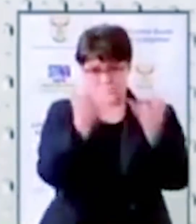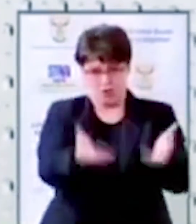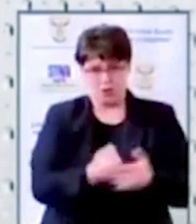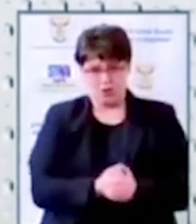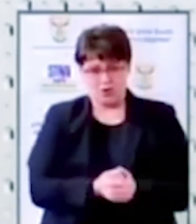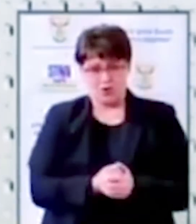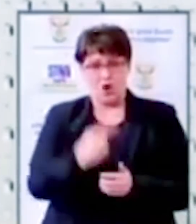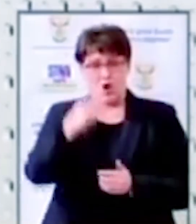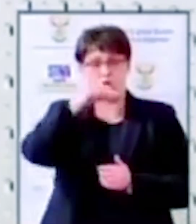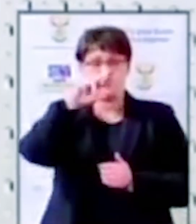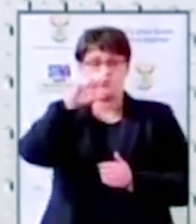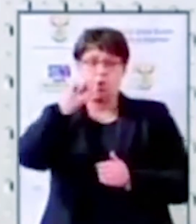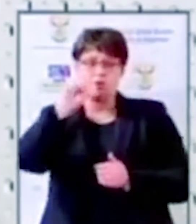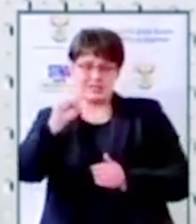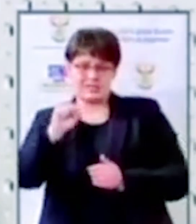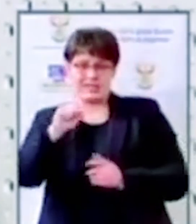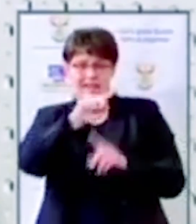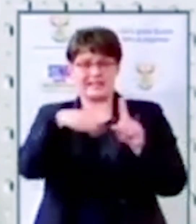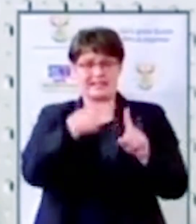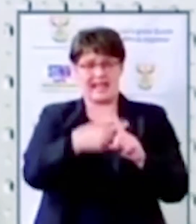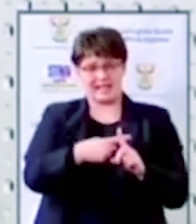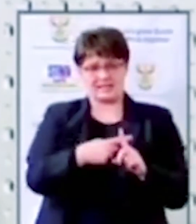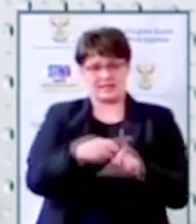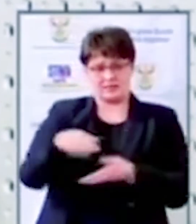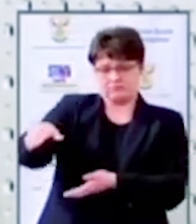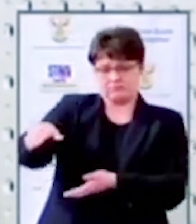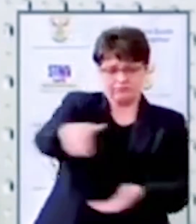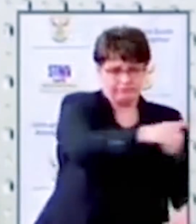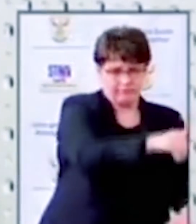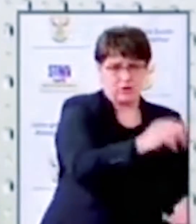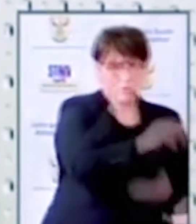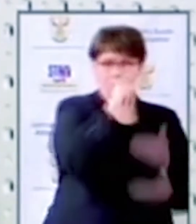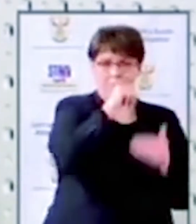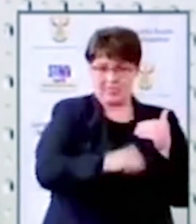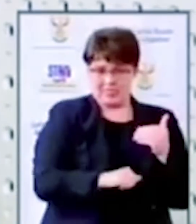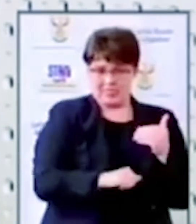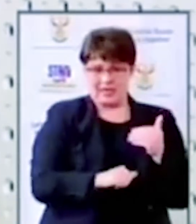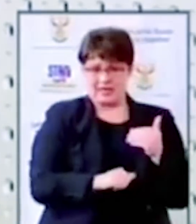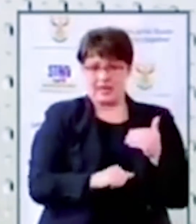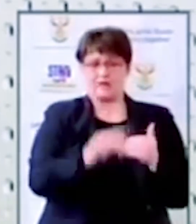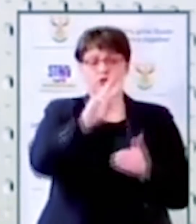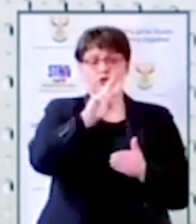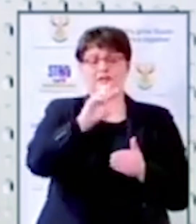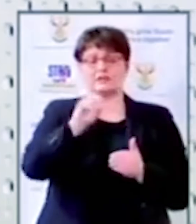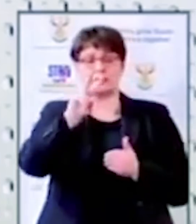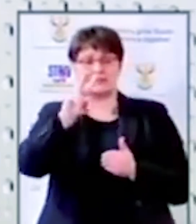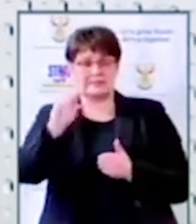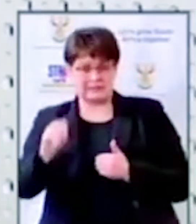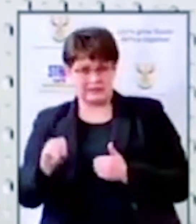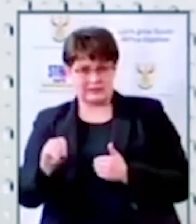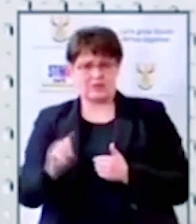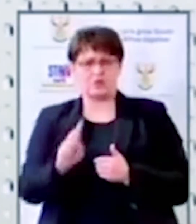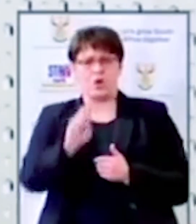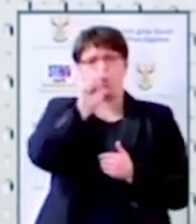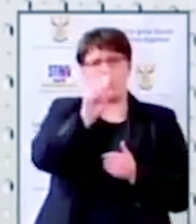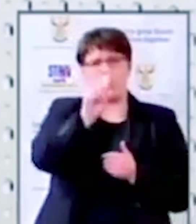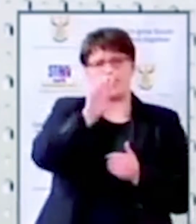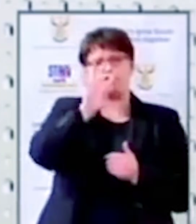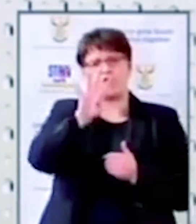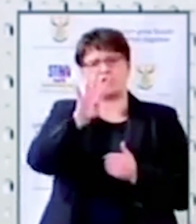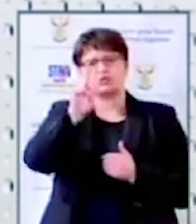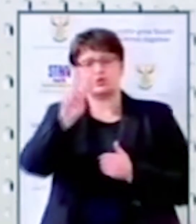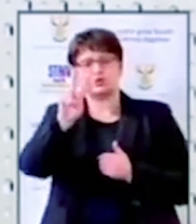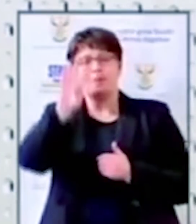Gross tax revenue collected during the first 2 months of 2020 was 142